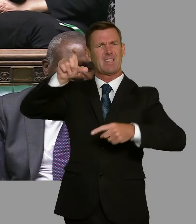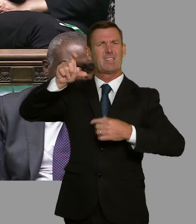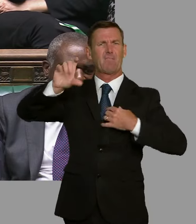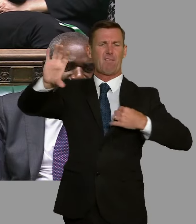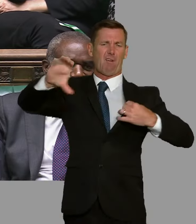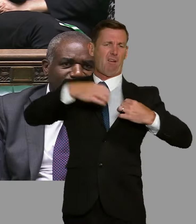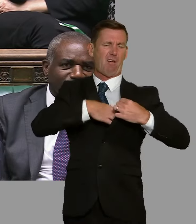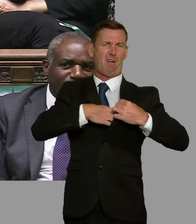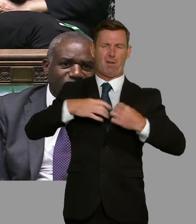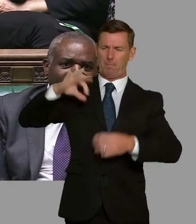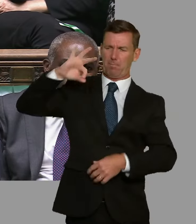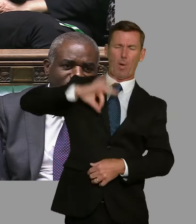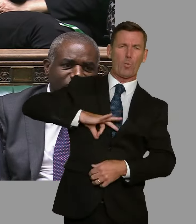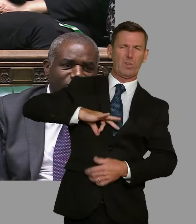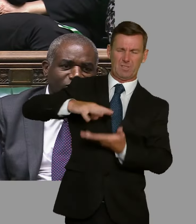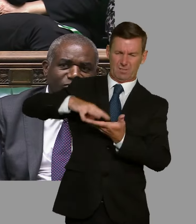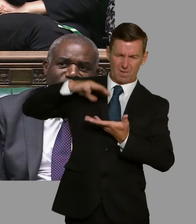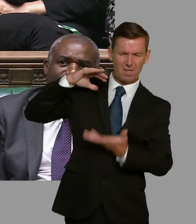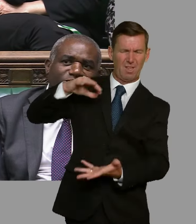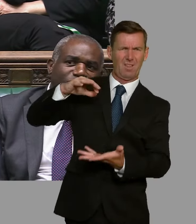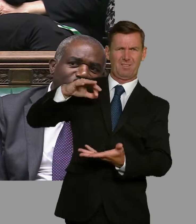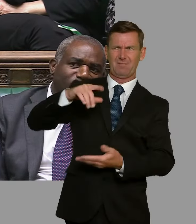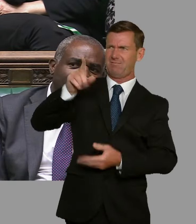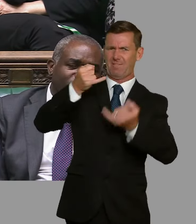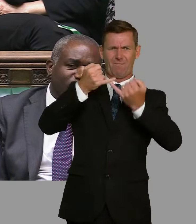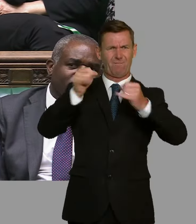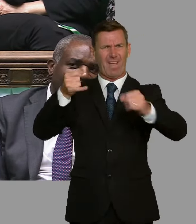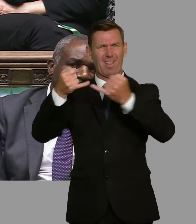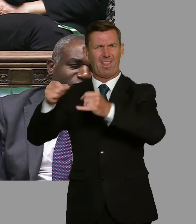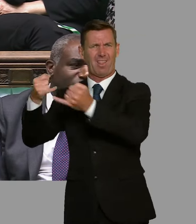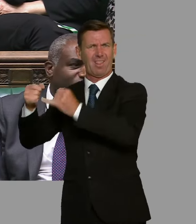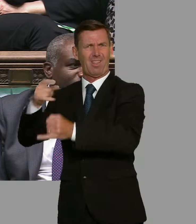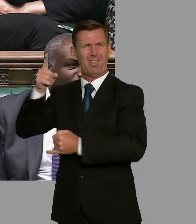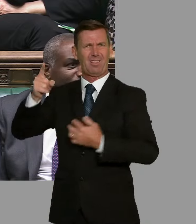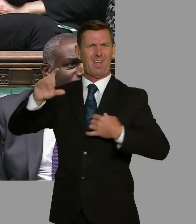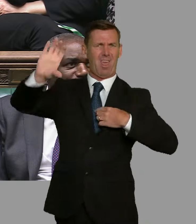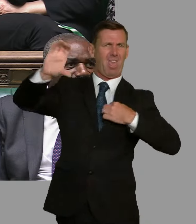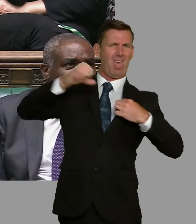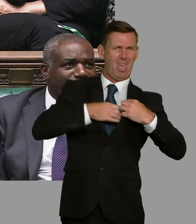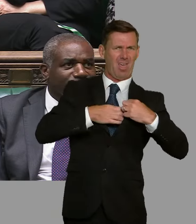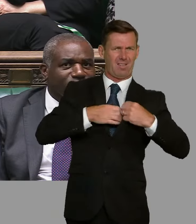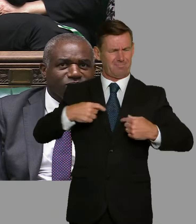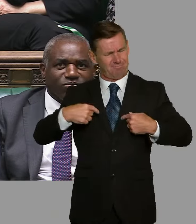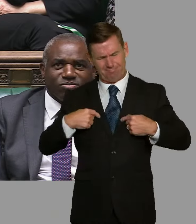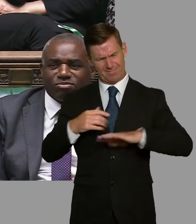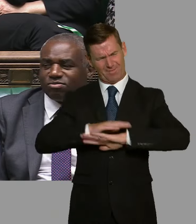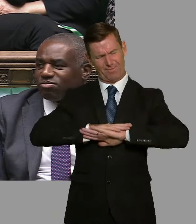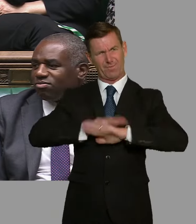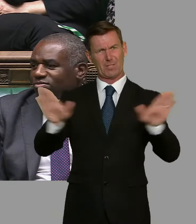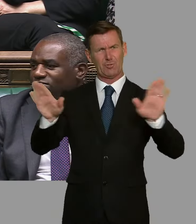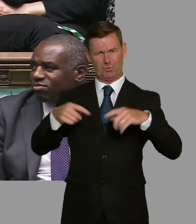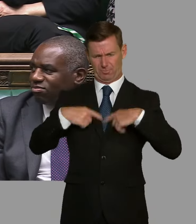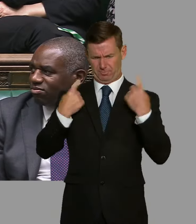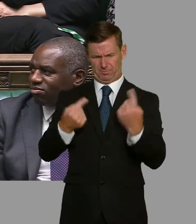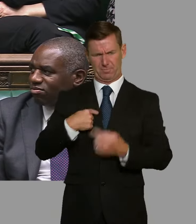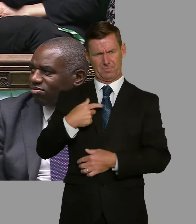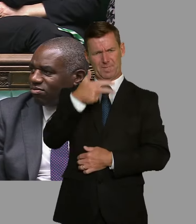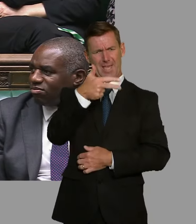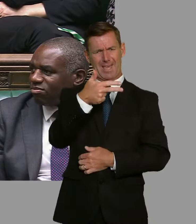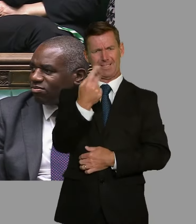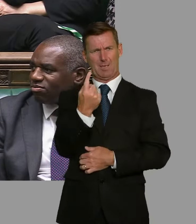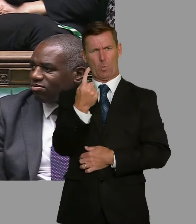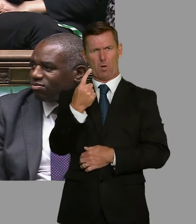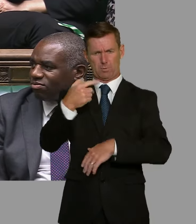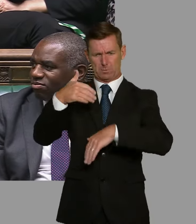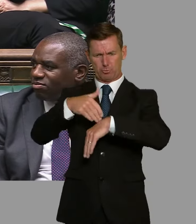is over. We've launched a record 81 criminal investigations into law-breaking water companies in England, introduced the